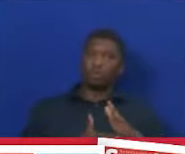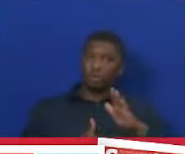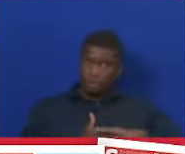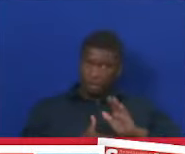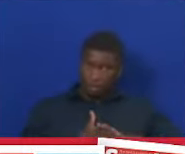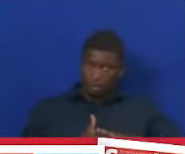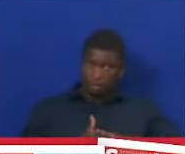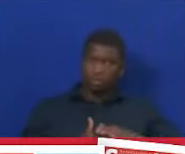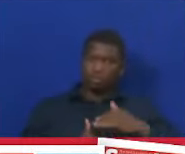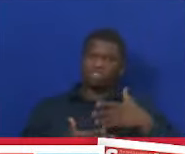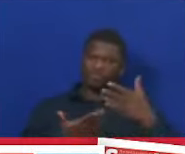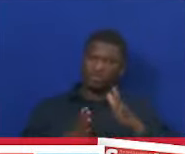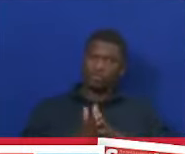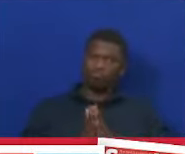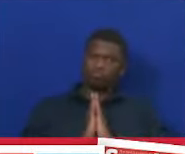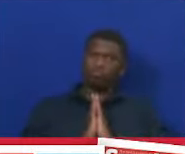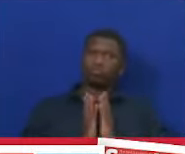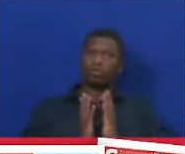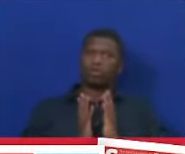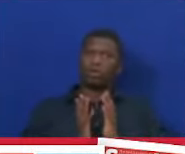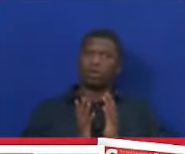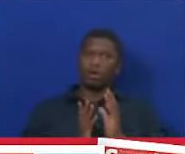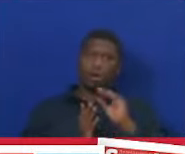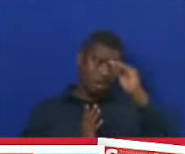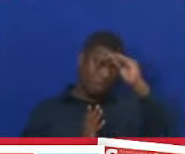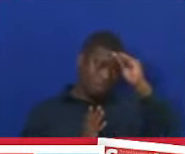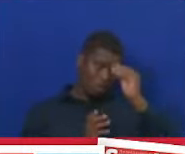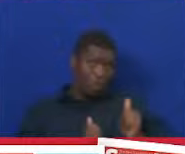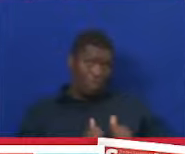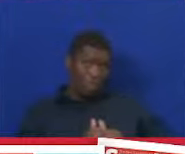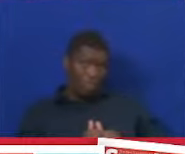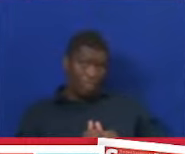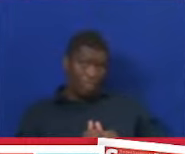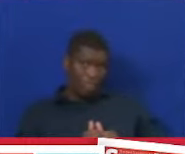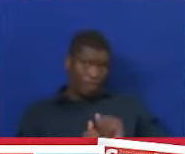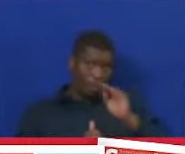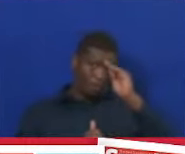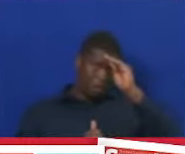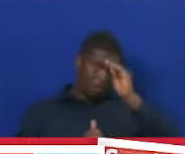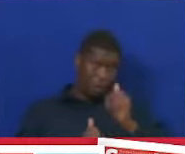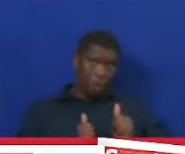the combat member who was standing by